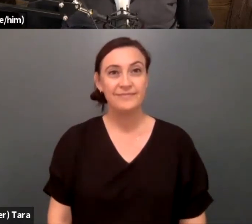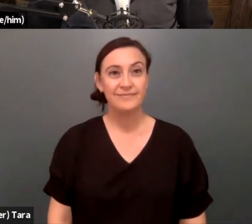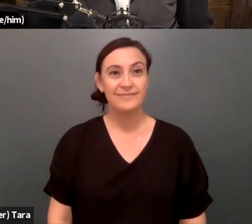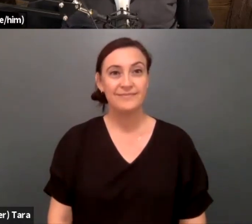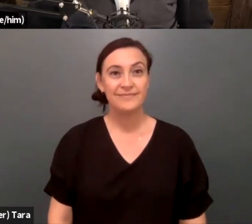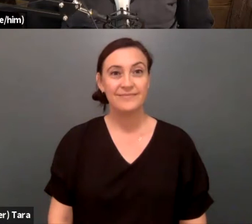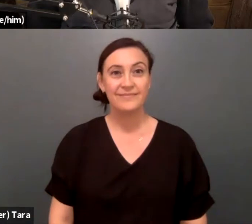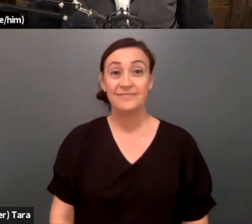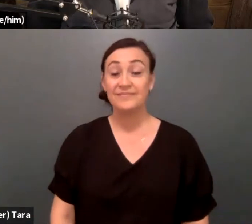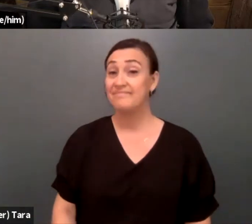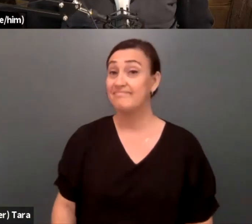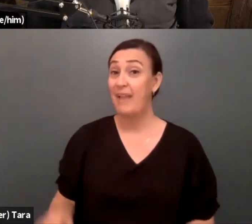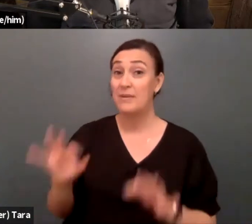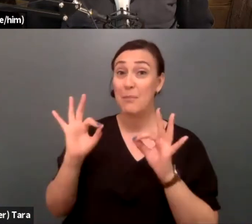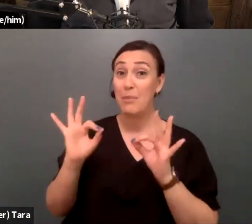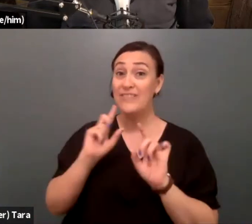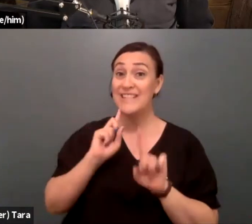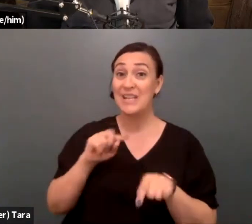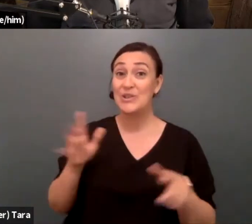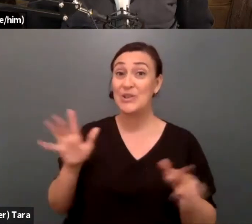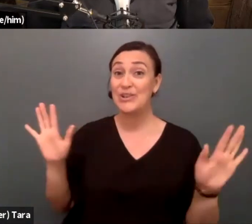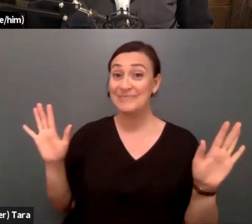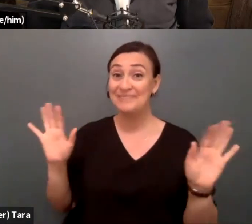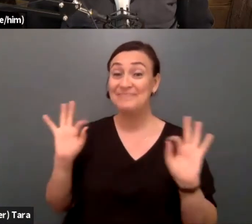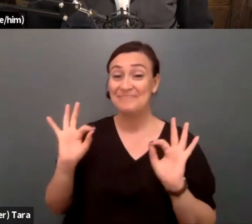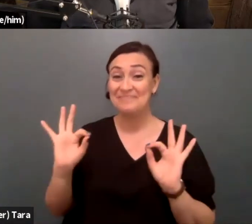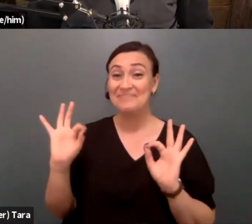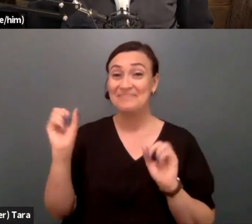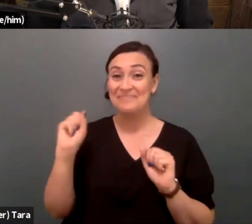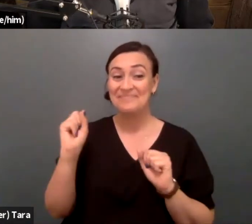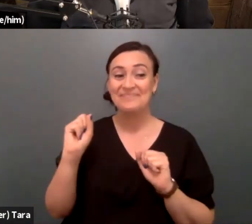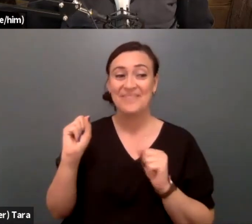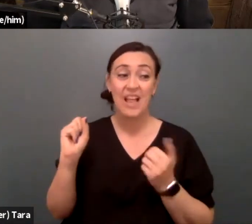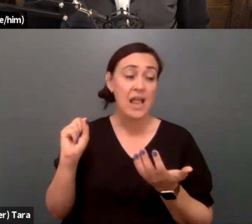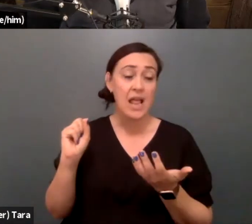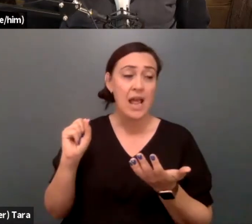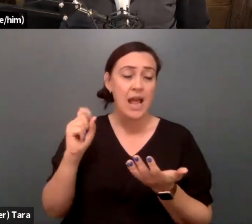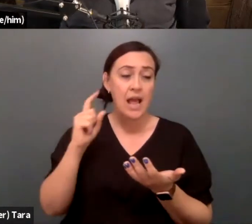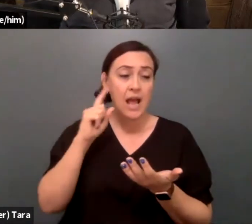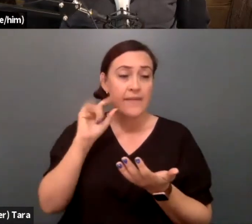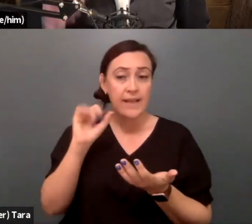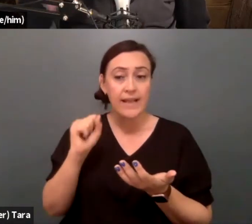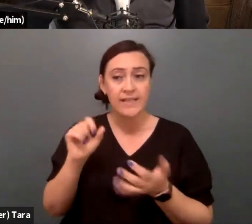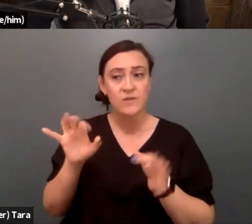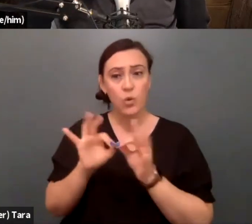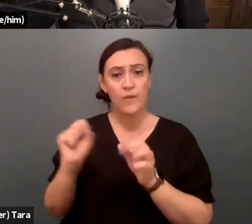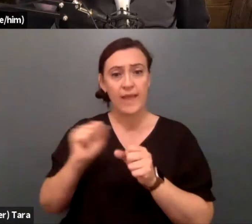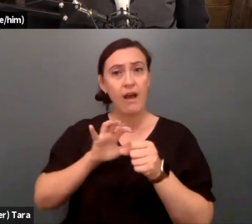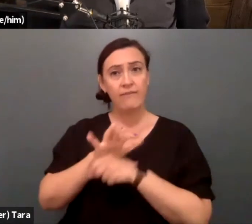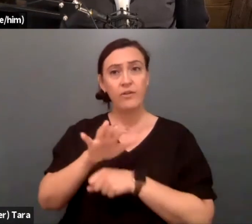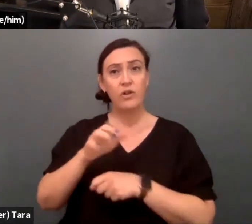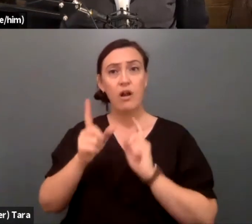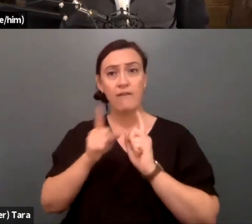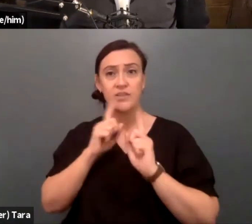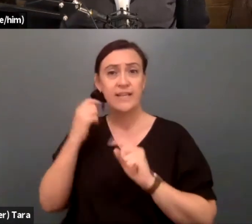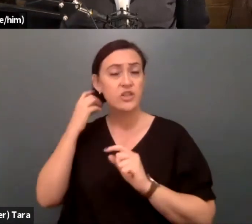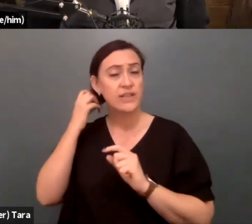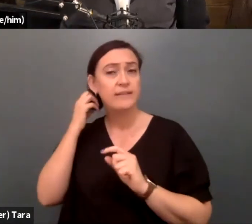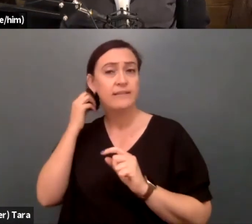That was a perfect answer to the question. I mean, I think it's worth having a full conversation about